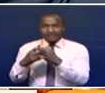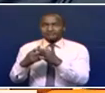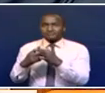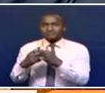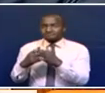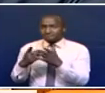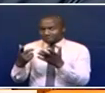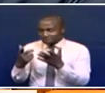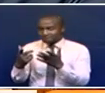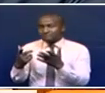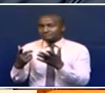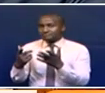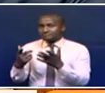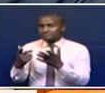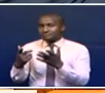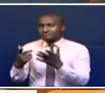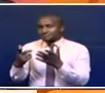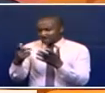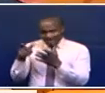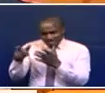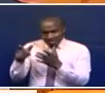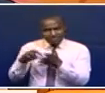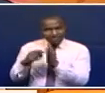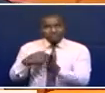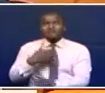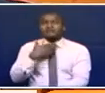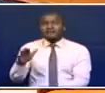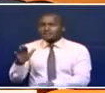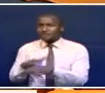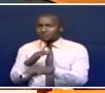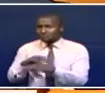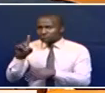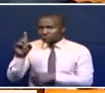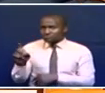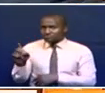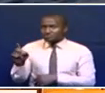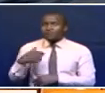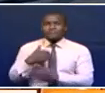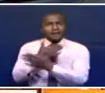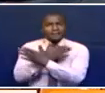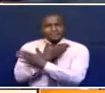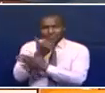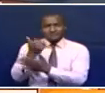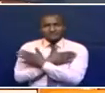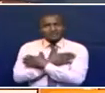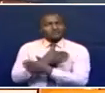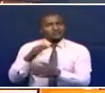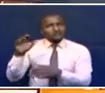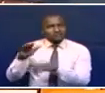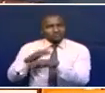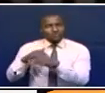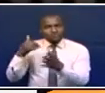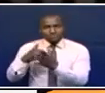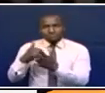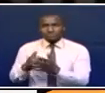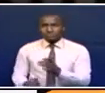stopped. Would that amount to hatred of the Kikuyu? Oh, my best friends are Kikuyu, including you, Jeff. Indeed. Yeah.